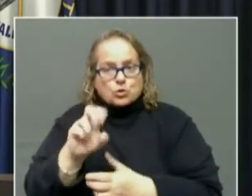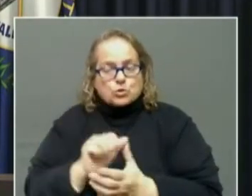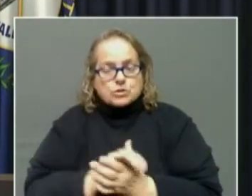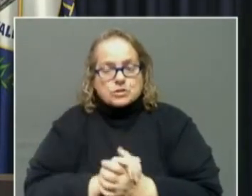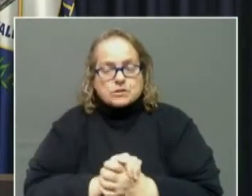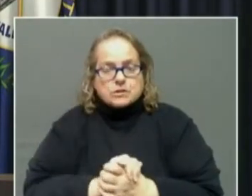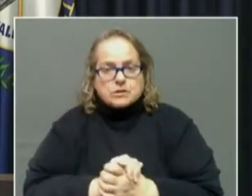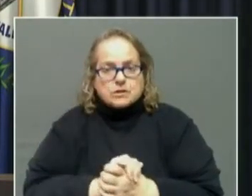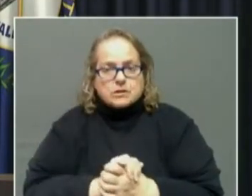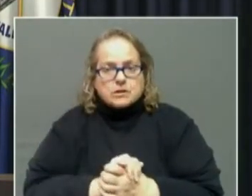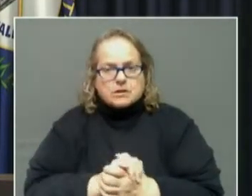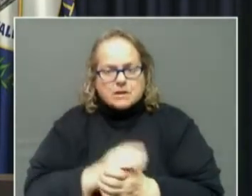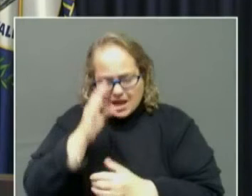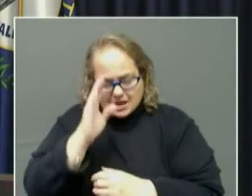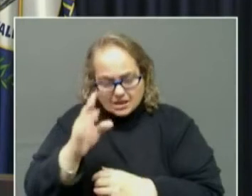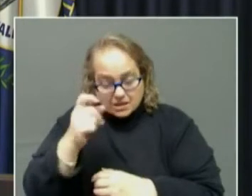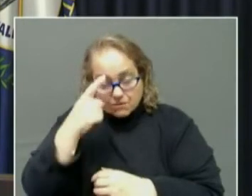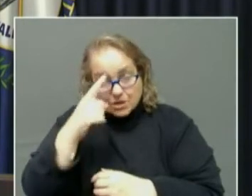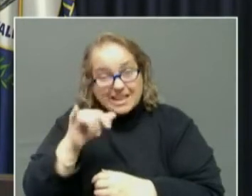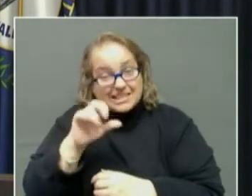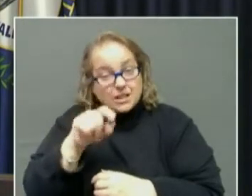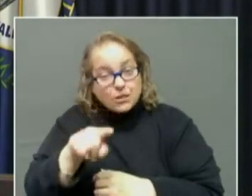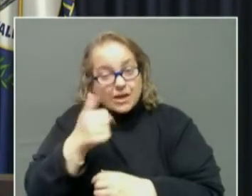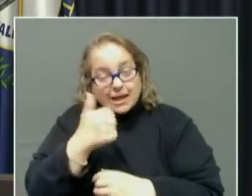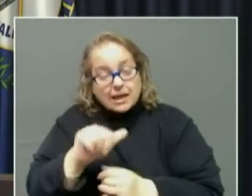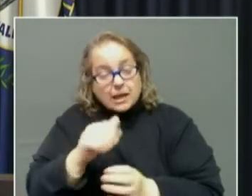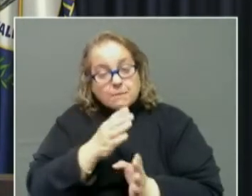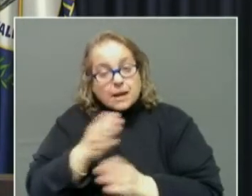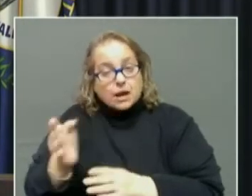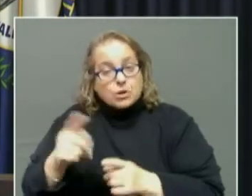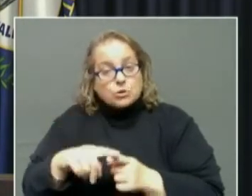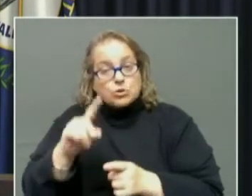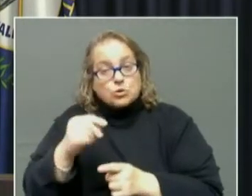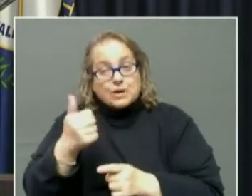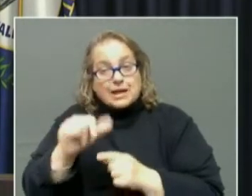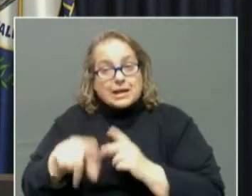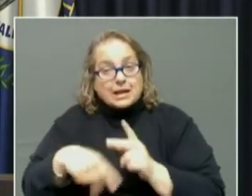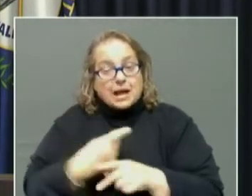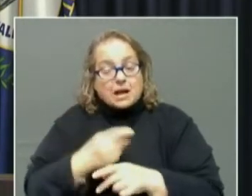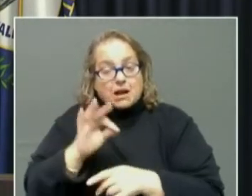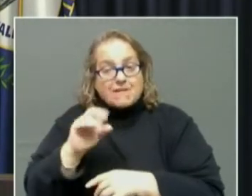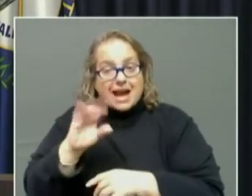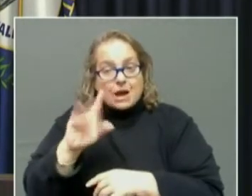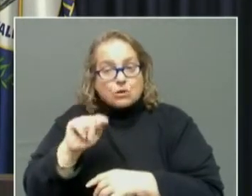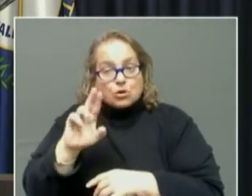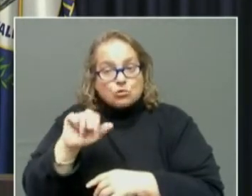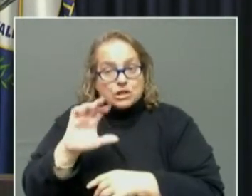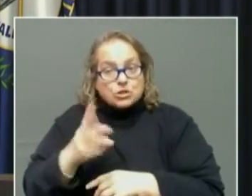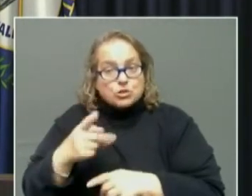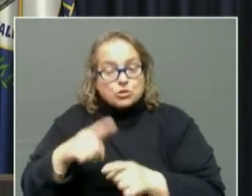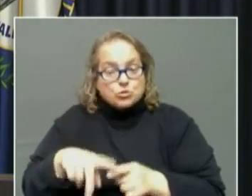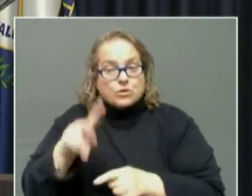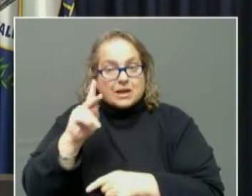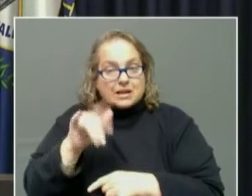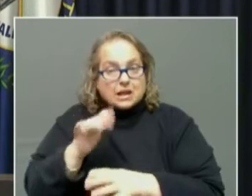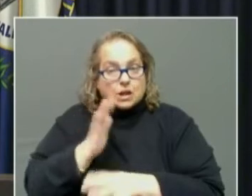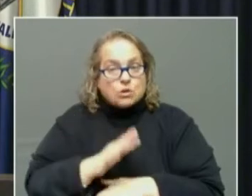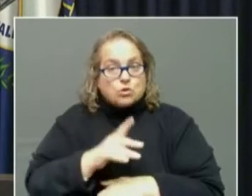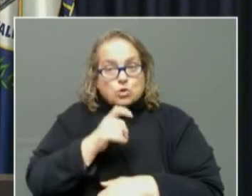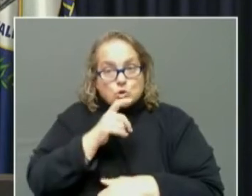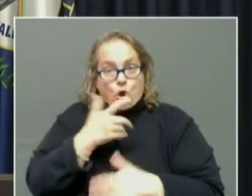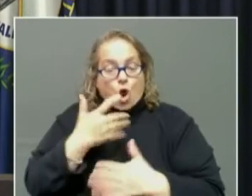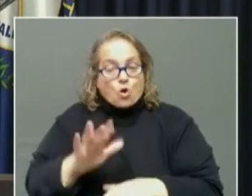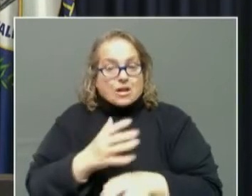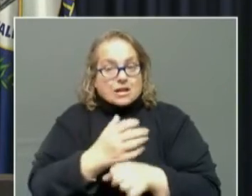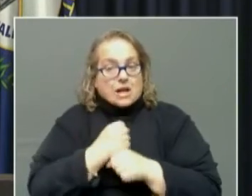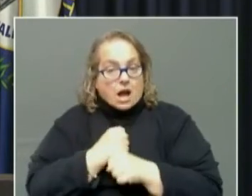Hi, Governor. Is there any plan to do any sort of outreach to the Kentuckians who have received the